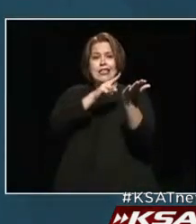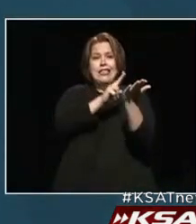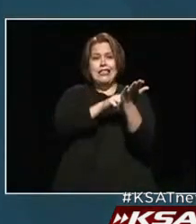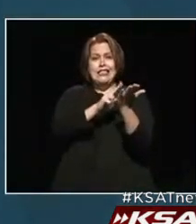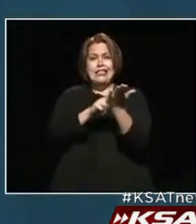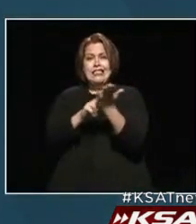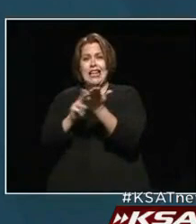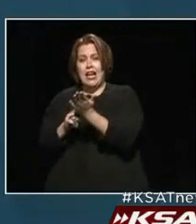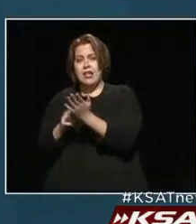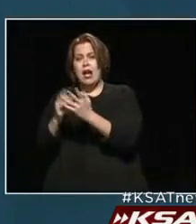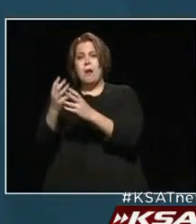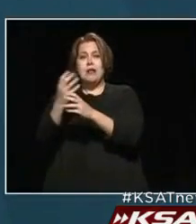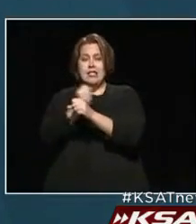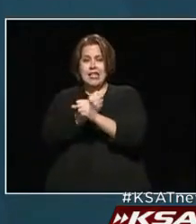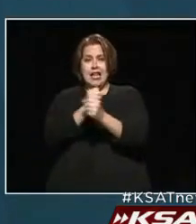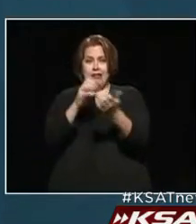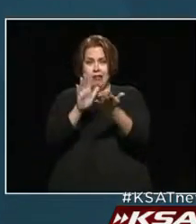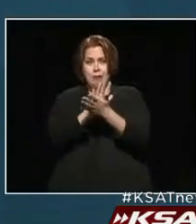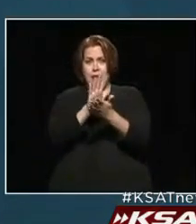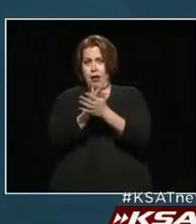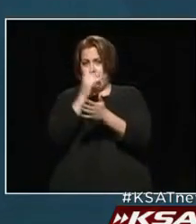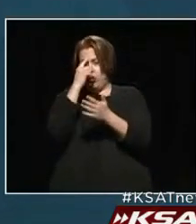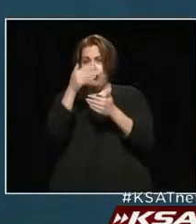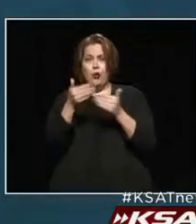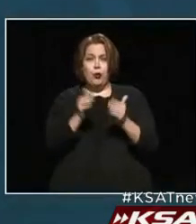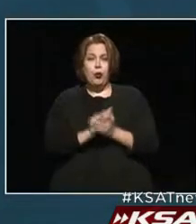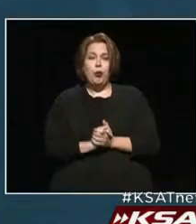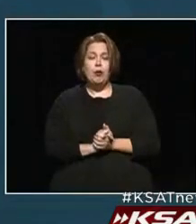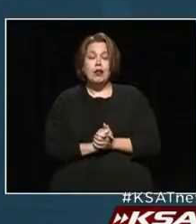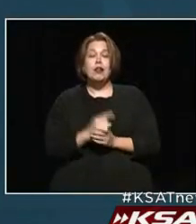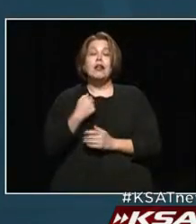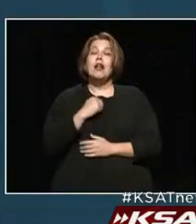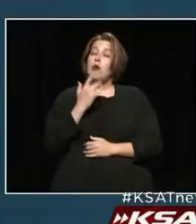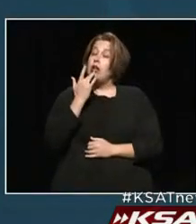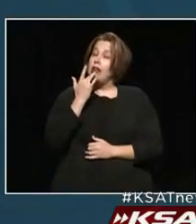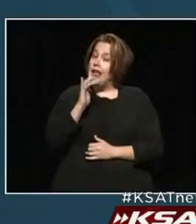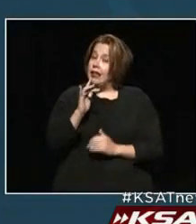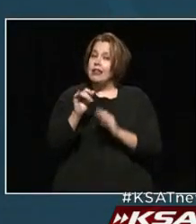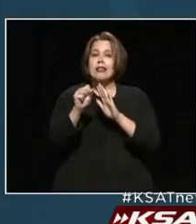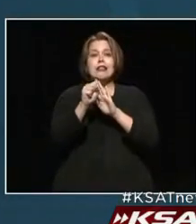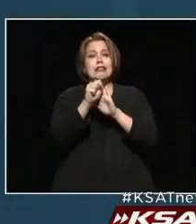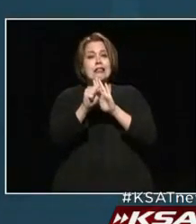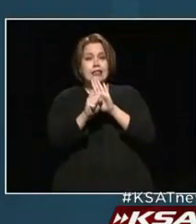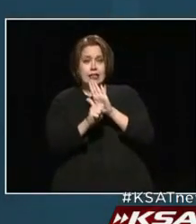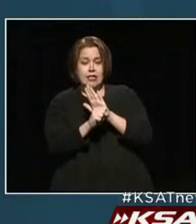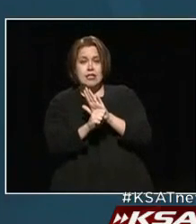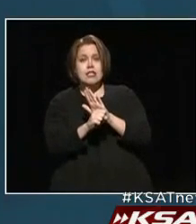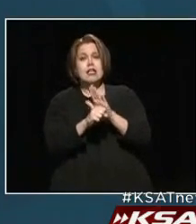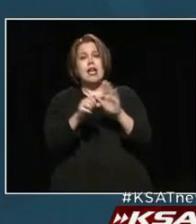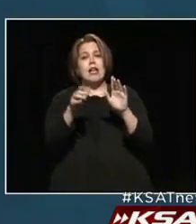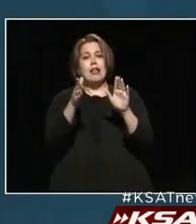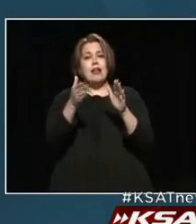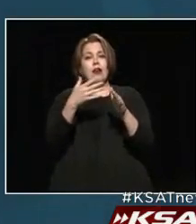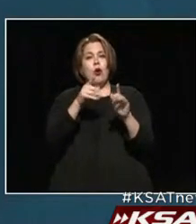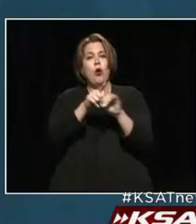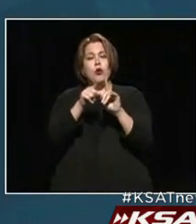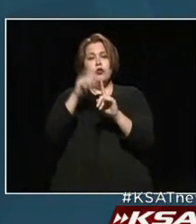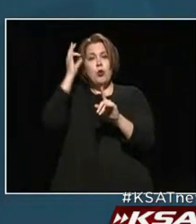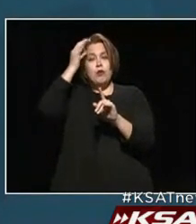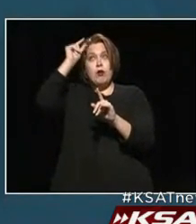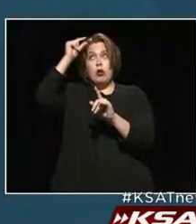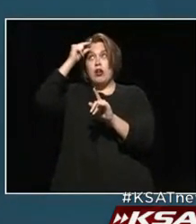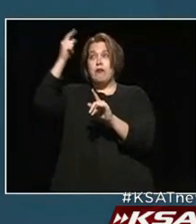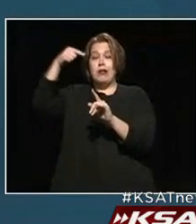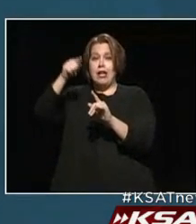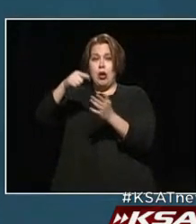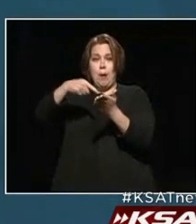to get vouchers for rooms. We're fortunate the state and the federal government are paying